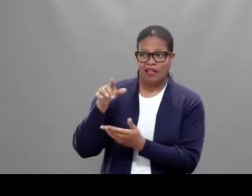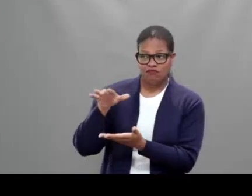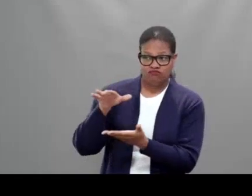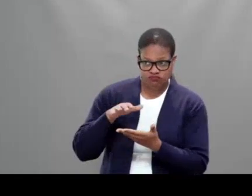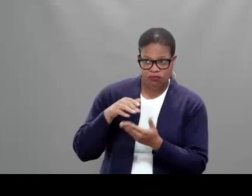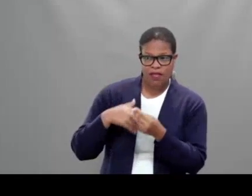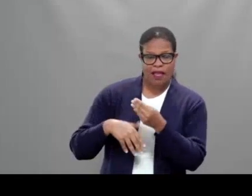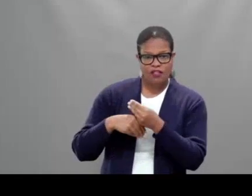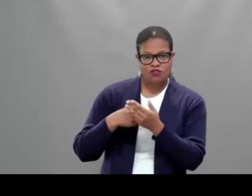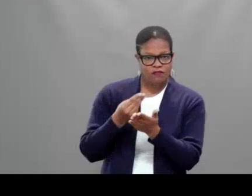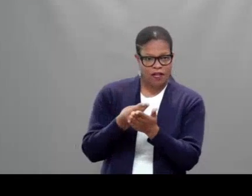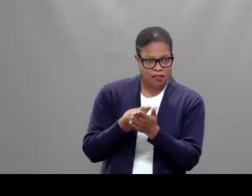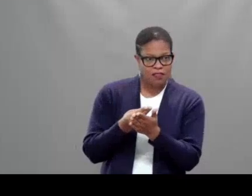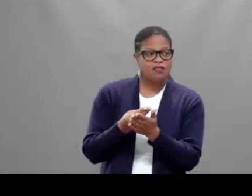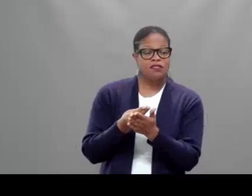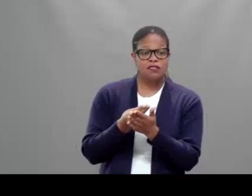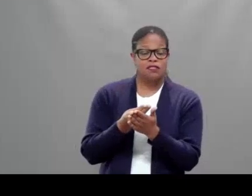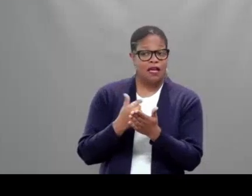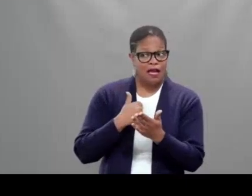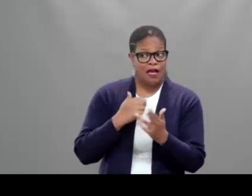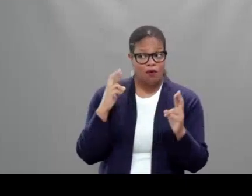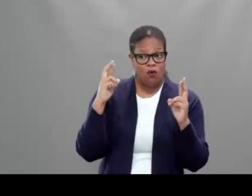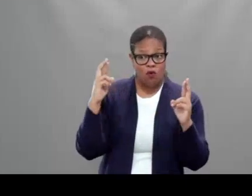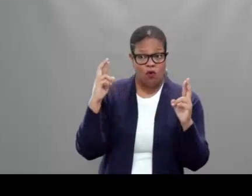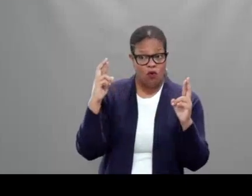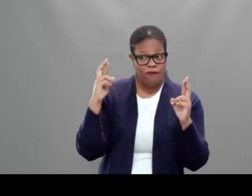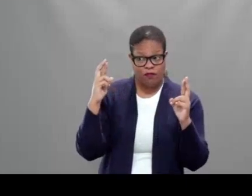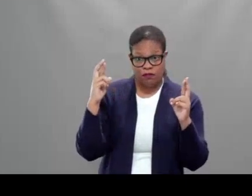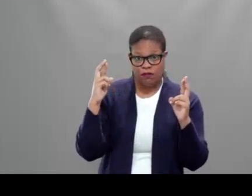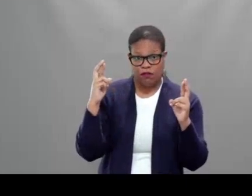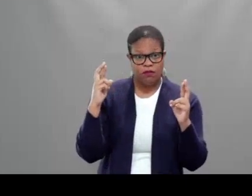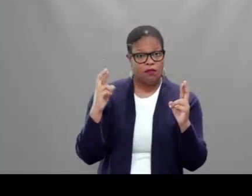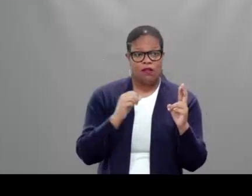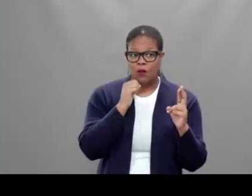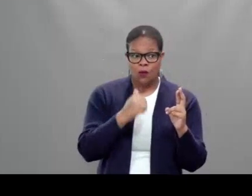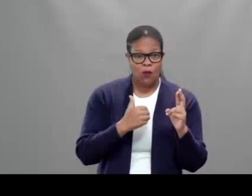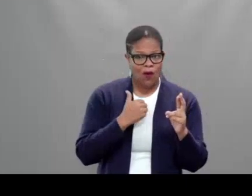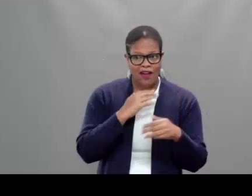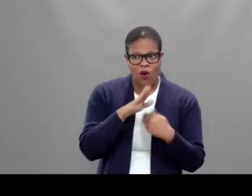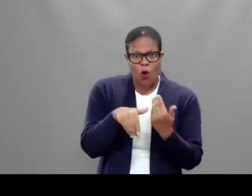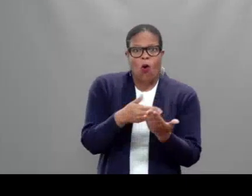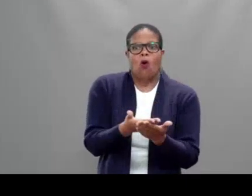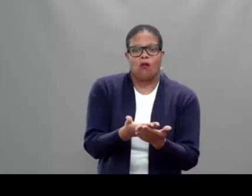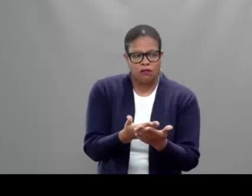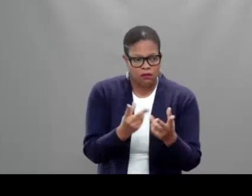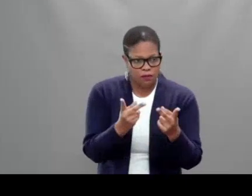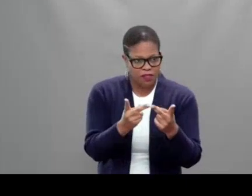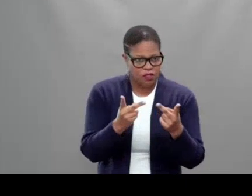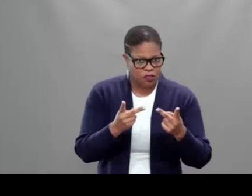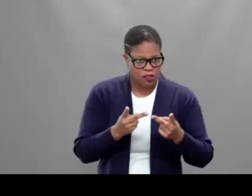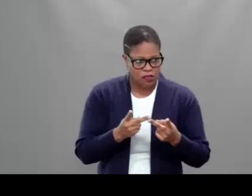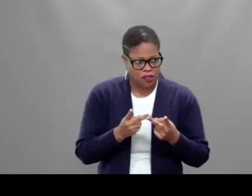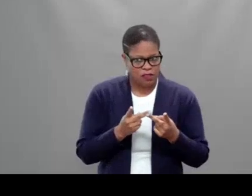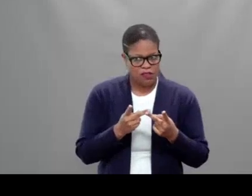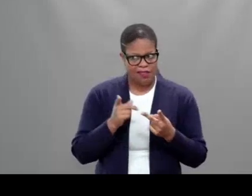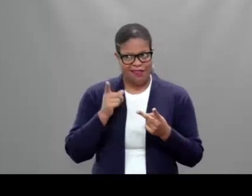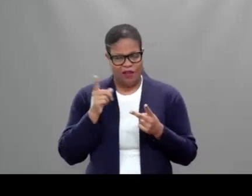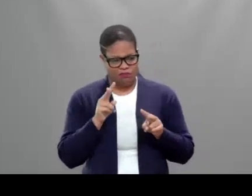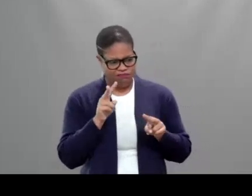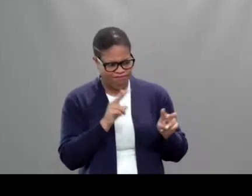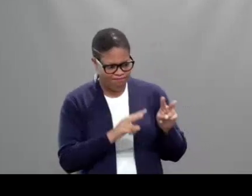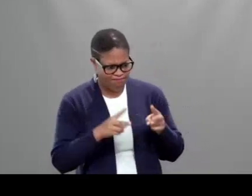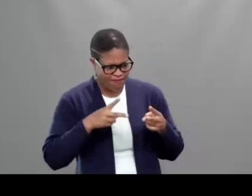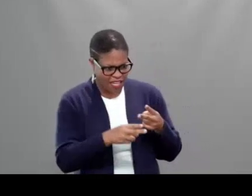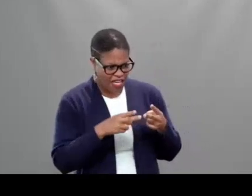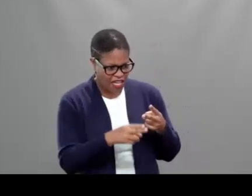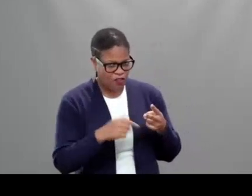extra funds, I'm very hopeful that we won't have all of our positions that they were looking at be cut.